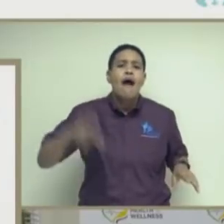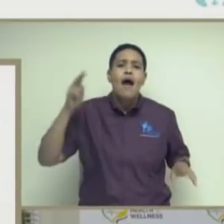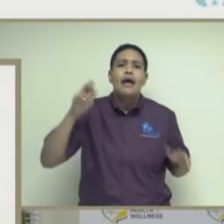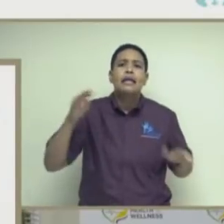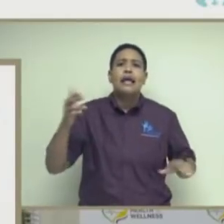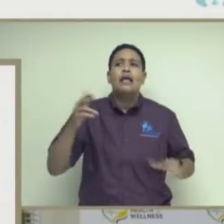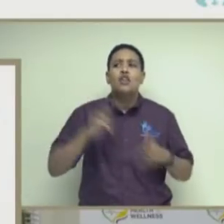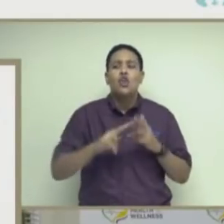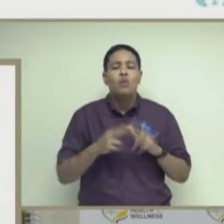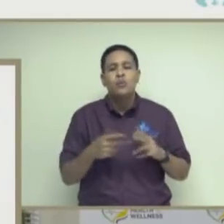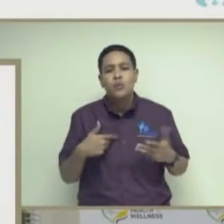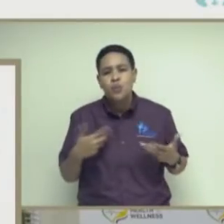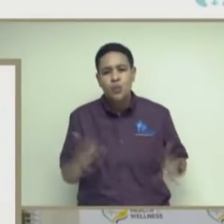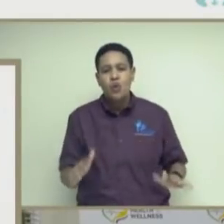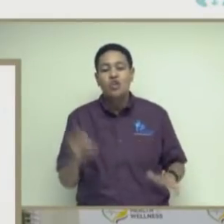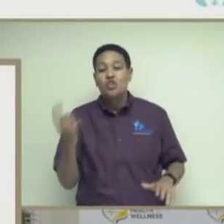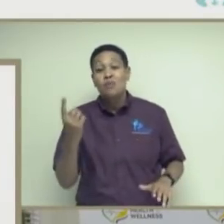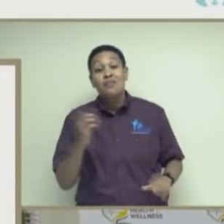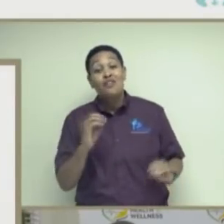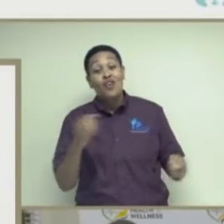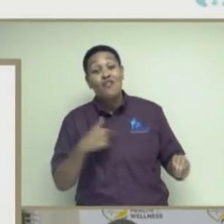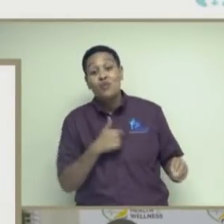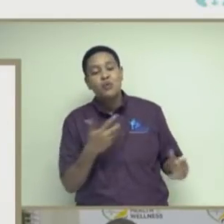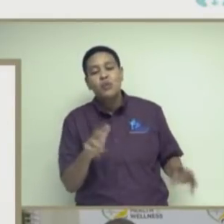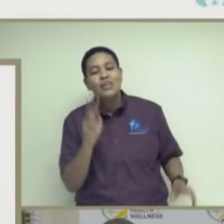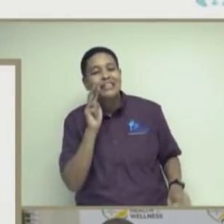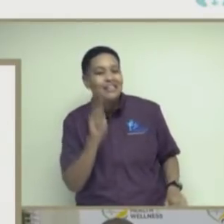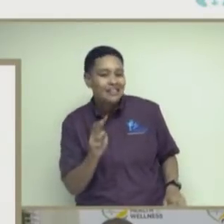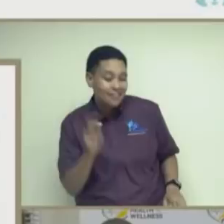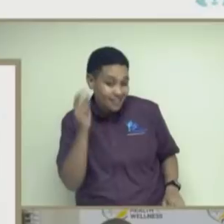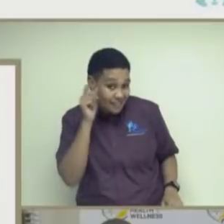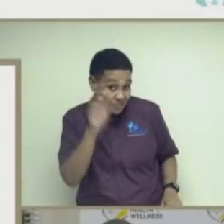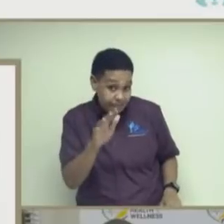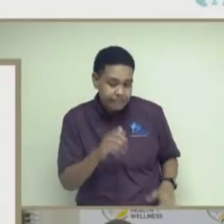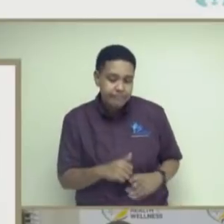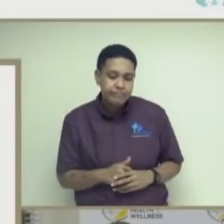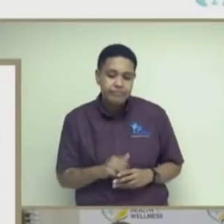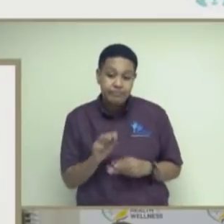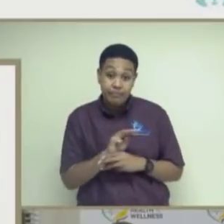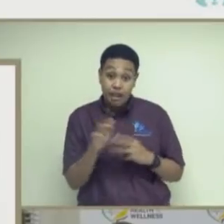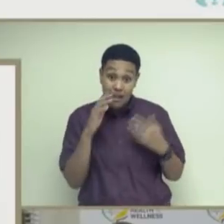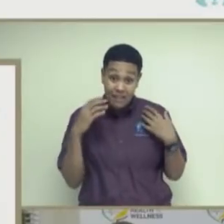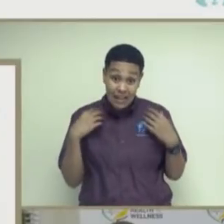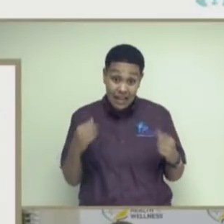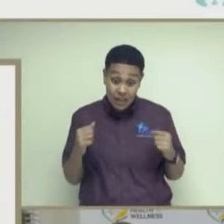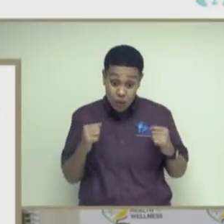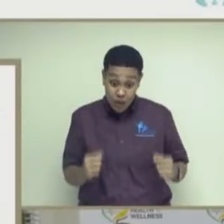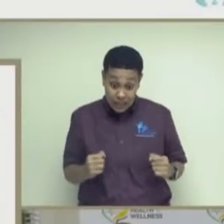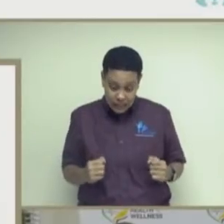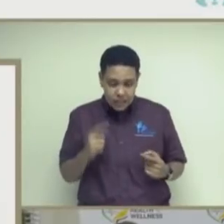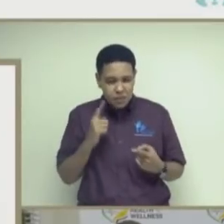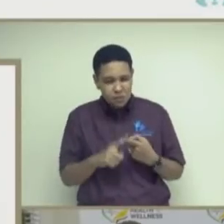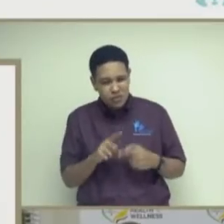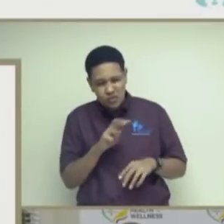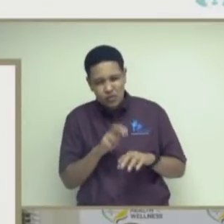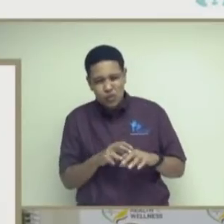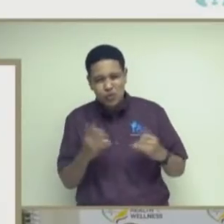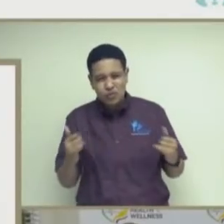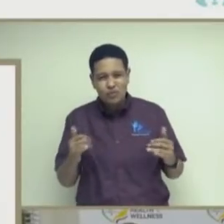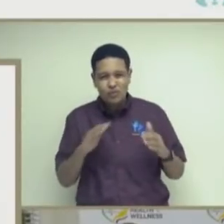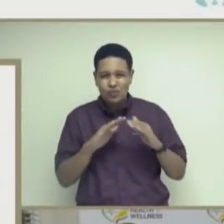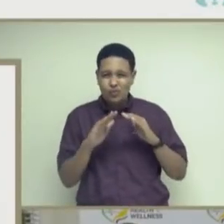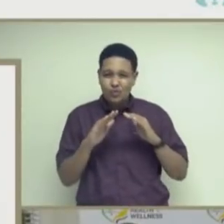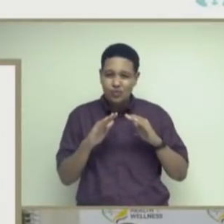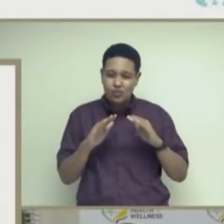rate, which is something that none of us want to see. And of course, at the Ministry of Health and Wellness, and of course, right across the